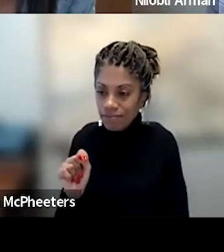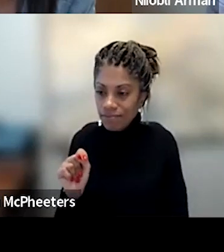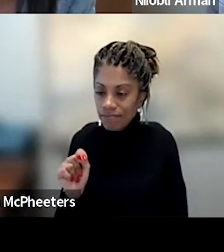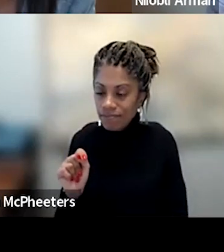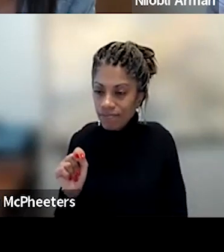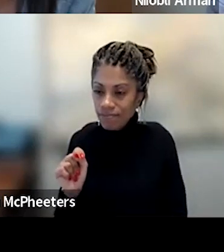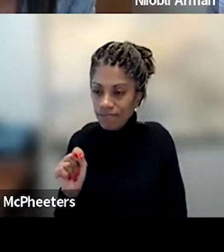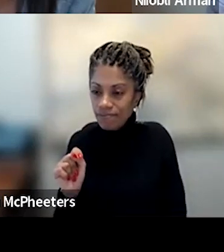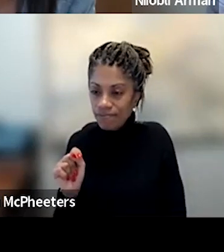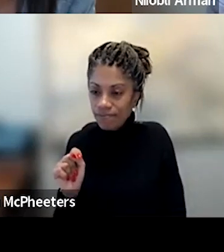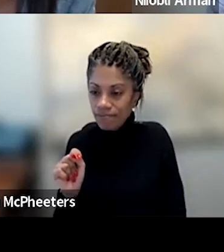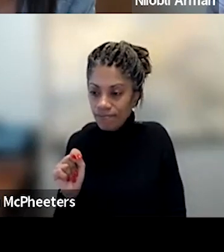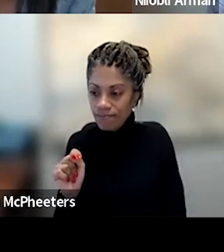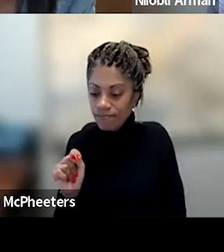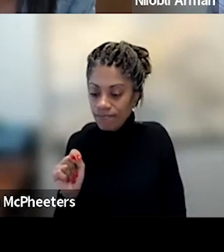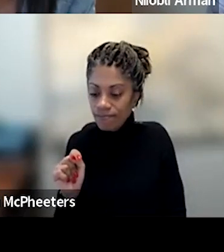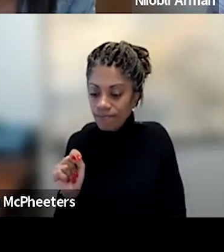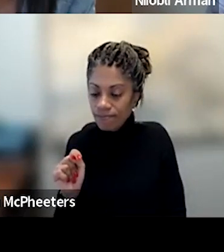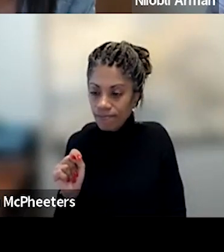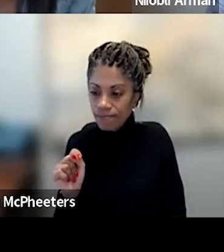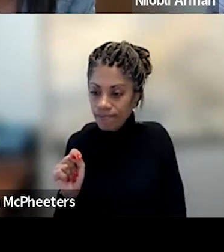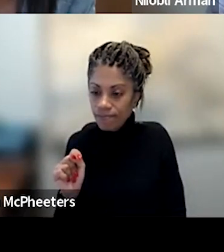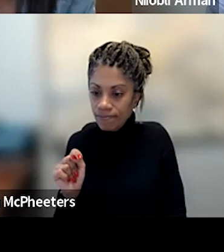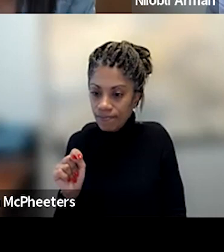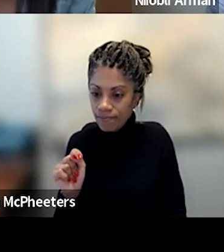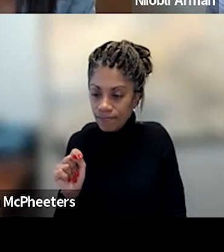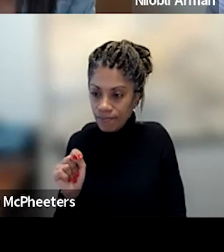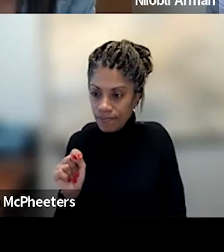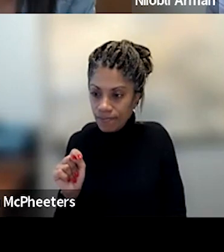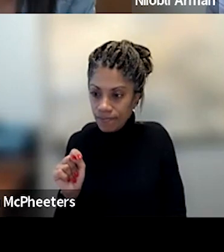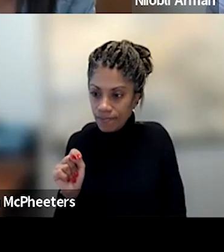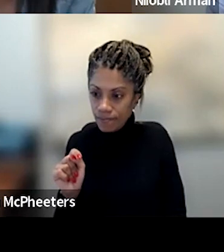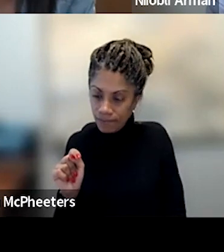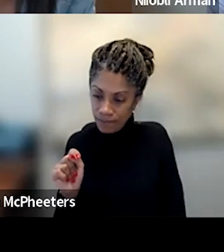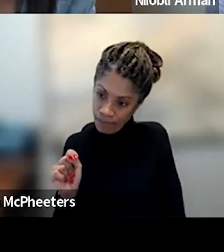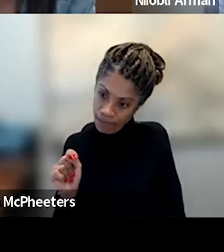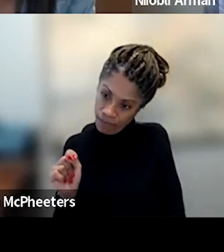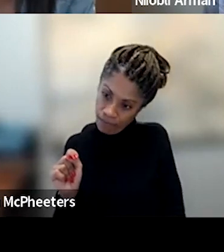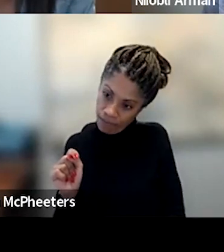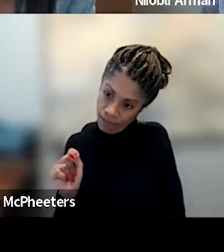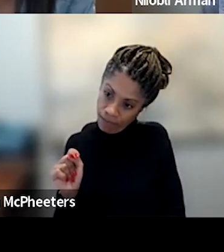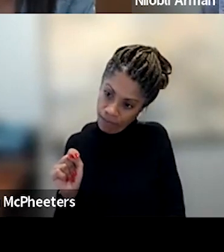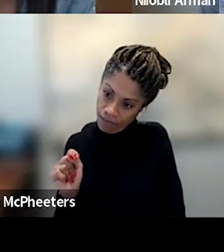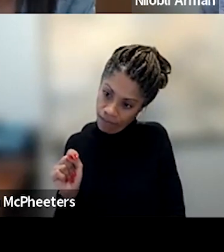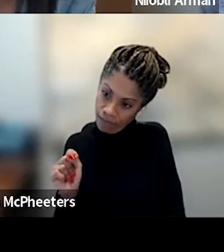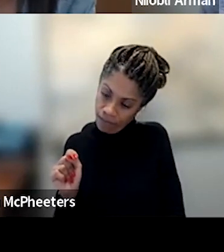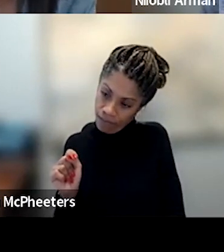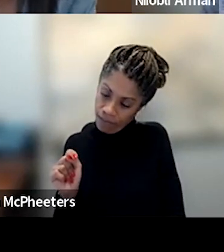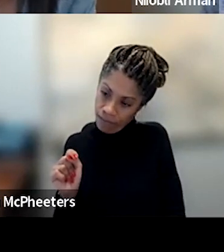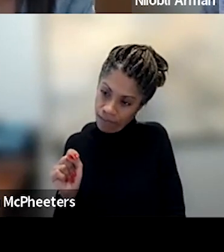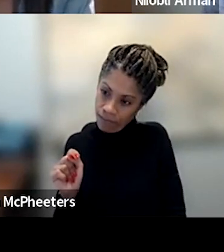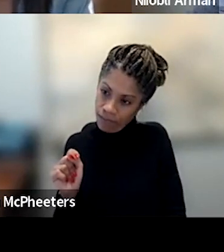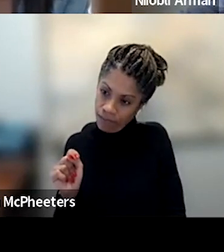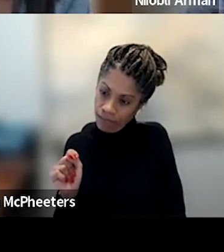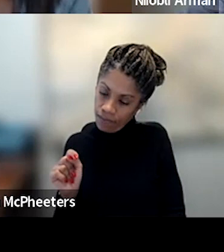implicit in that is maybe a larger discussion about this notion of